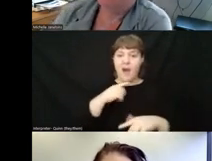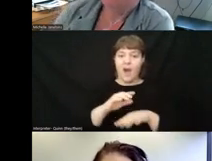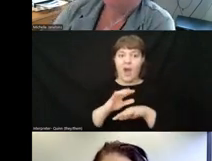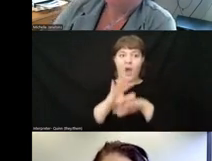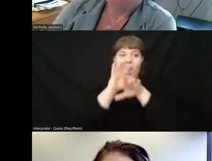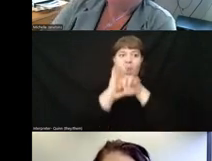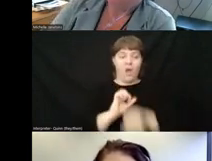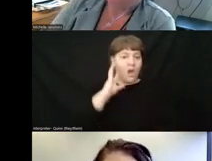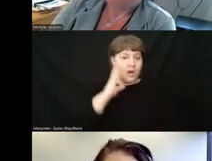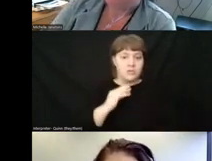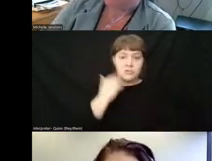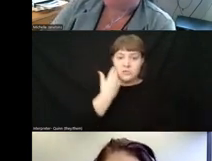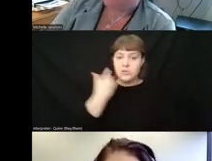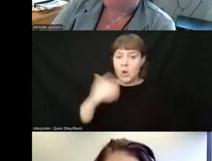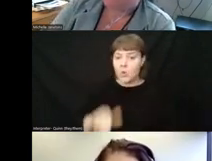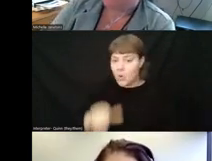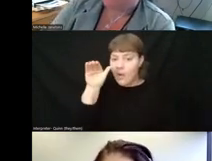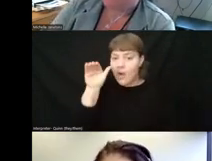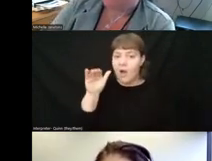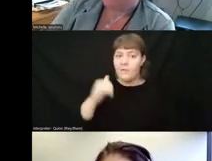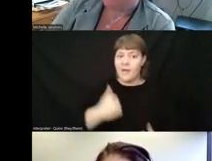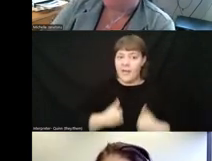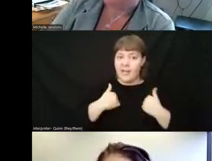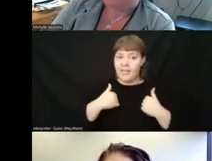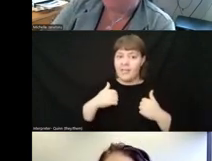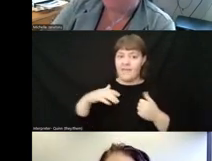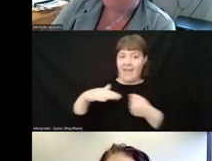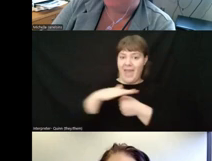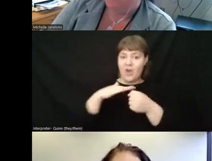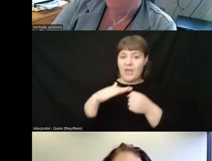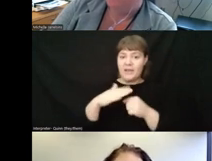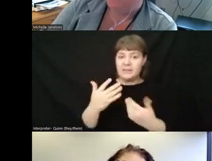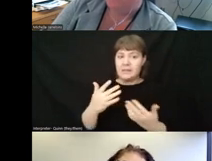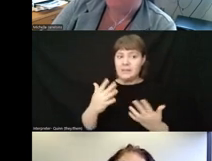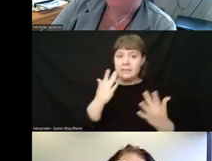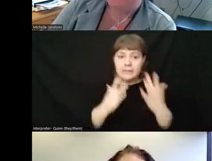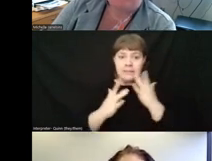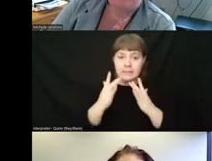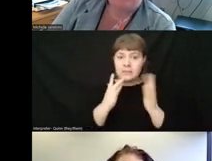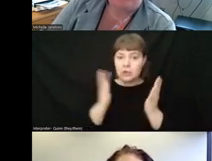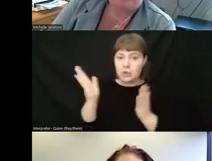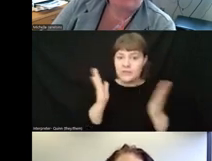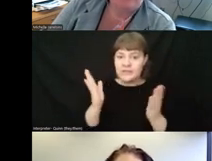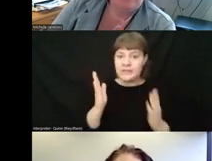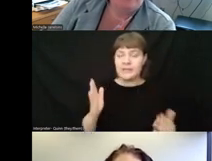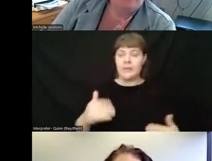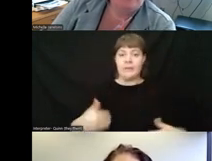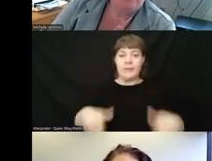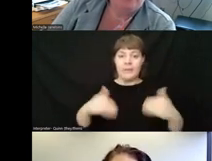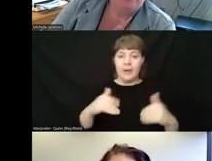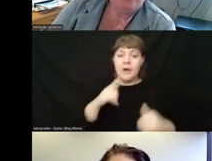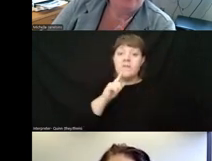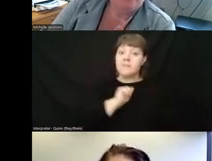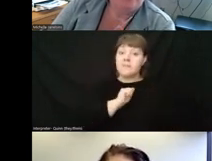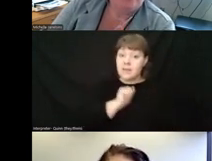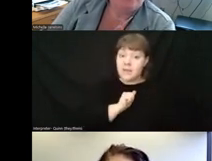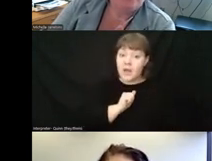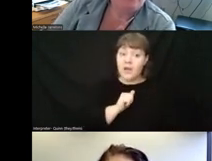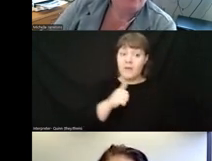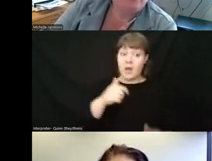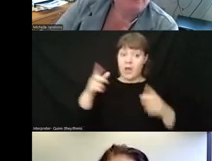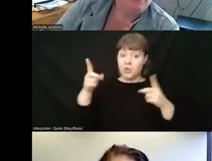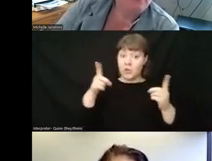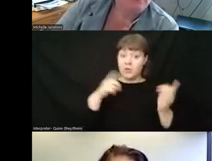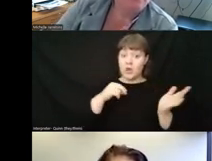and living within areas that are underserved. And so for myself as a director of